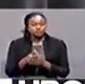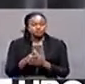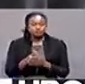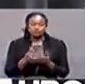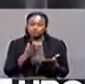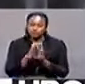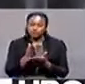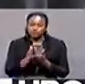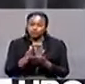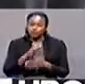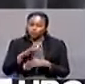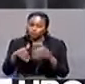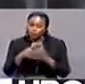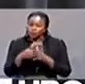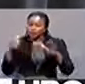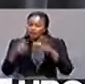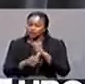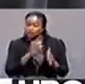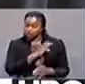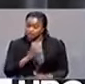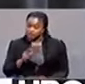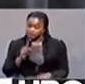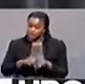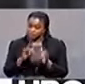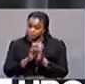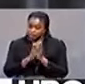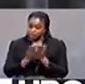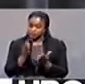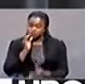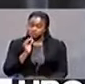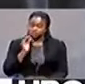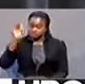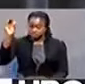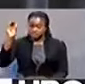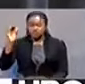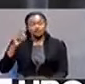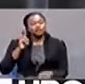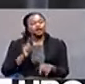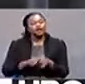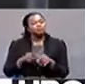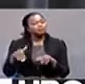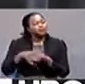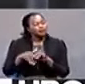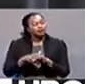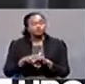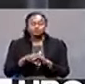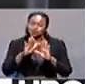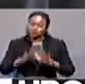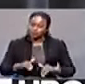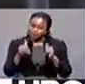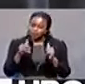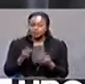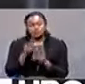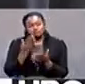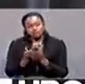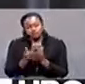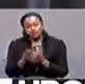Christ when we hold the Bible and we swear when we become members of Parliament. And I want to urge the Prime